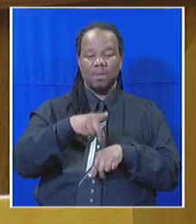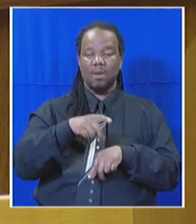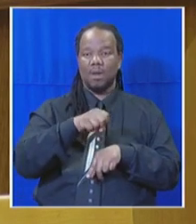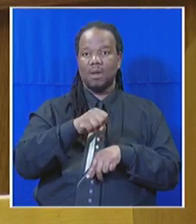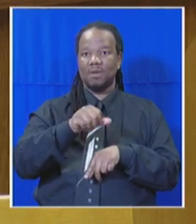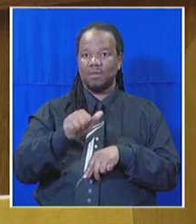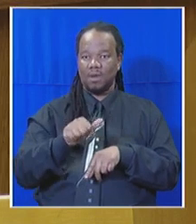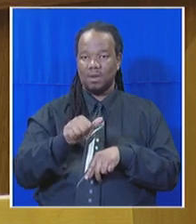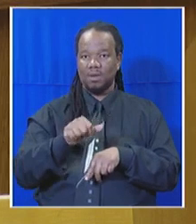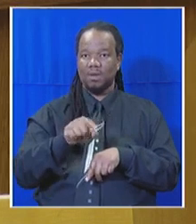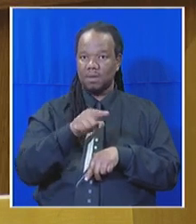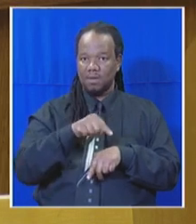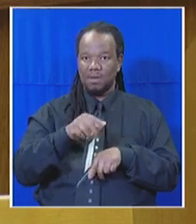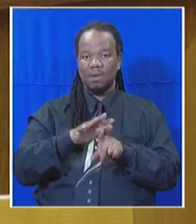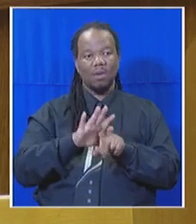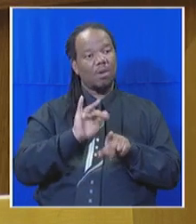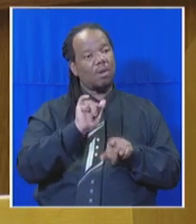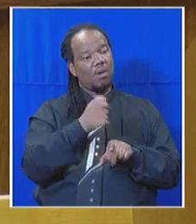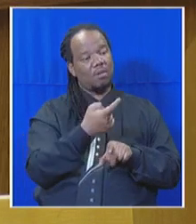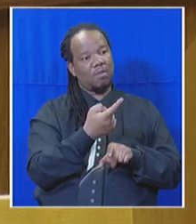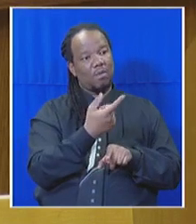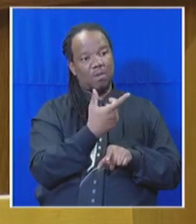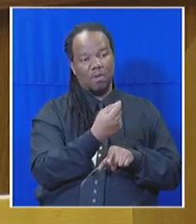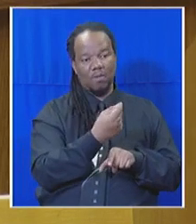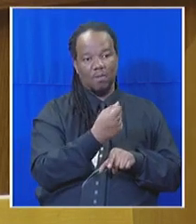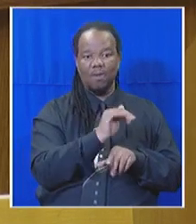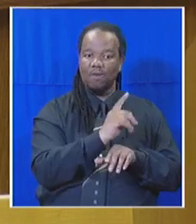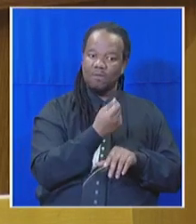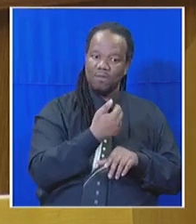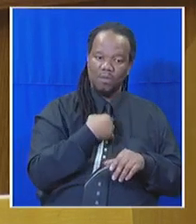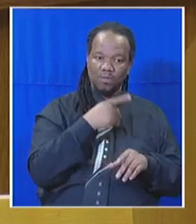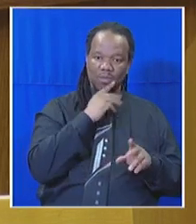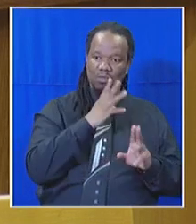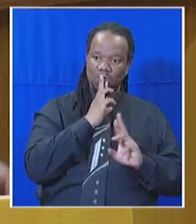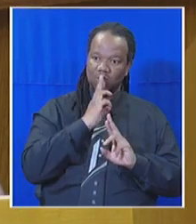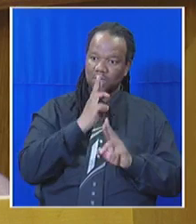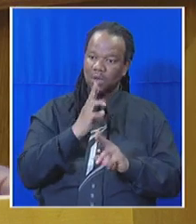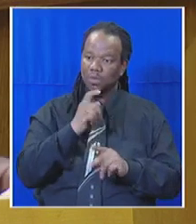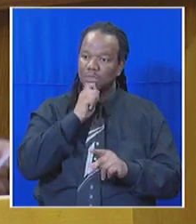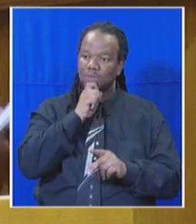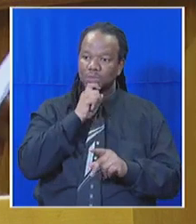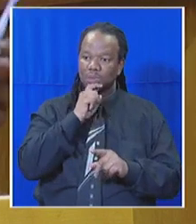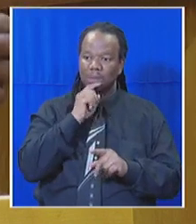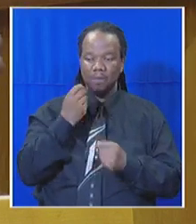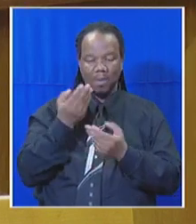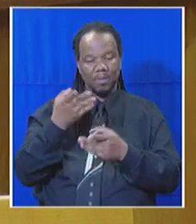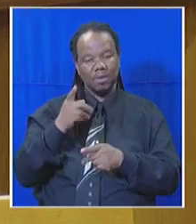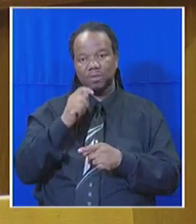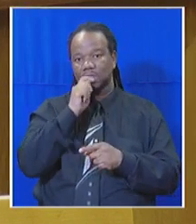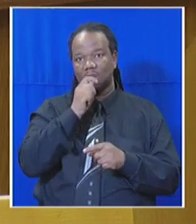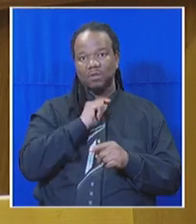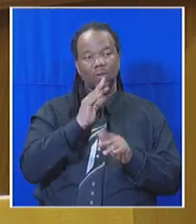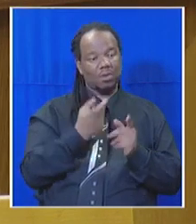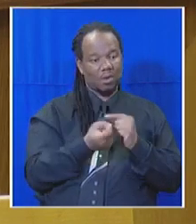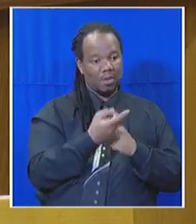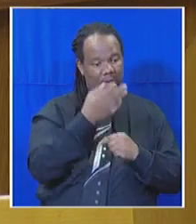the potential erosion of public trust as a result of Honourable Member, your time is now expired. the present